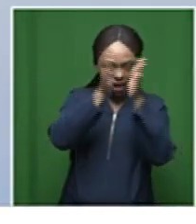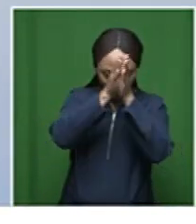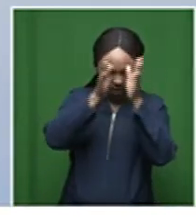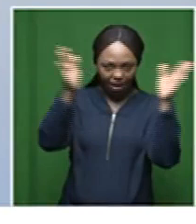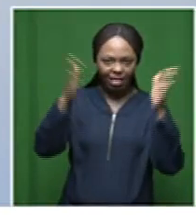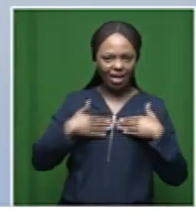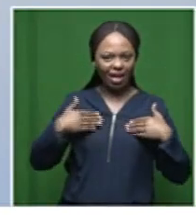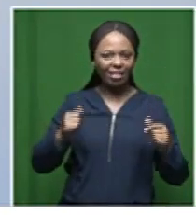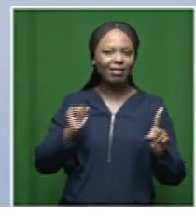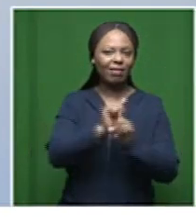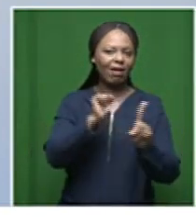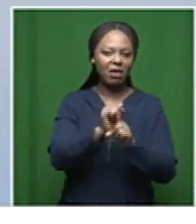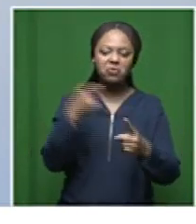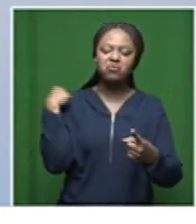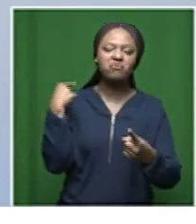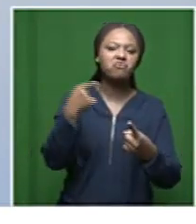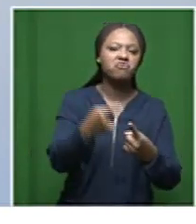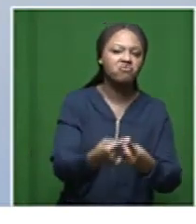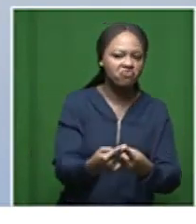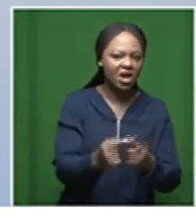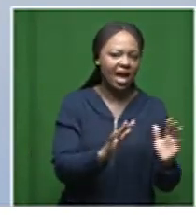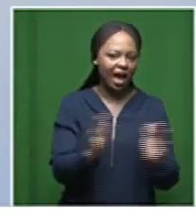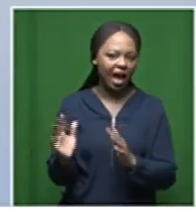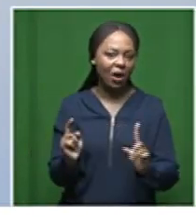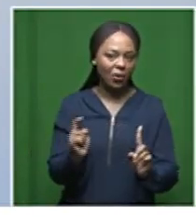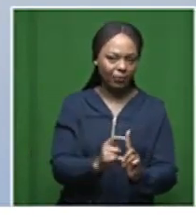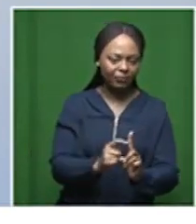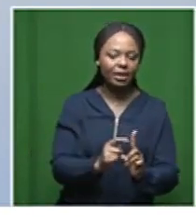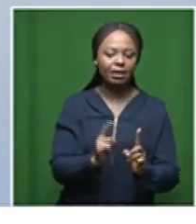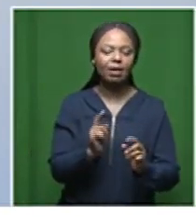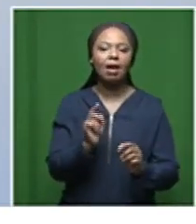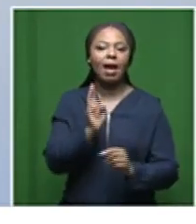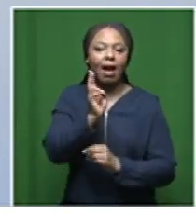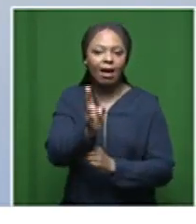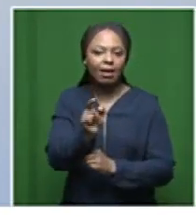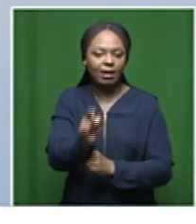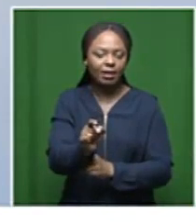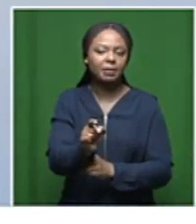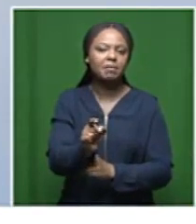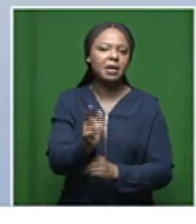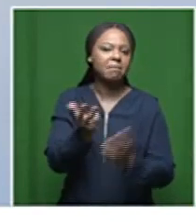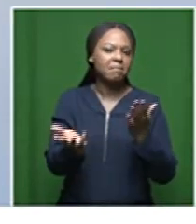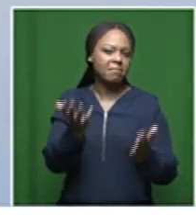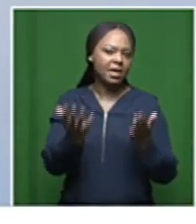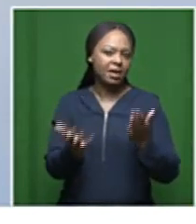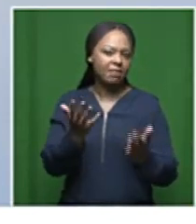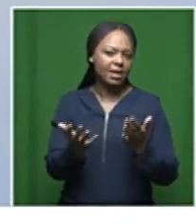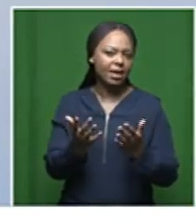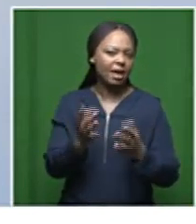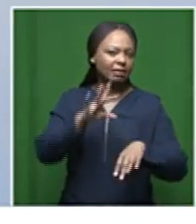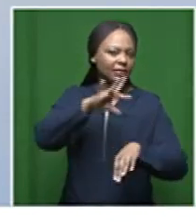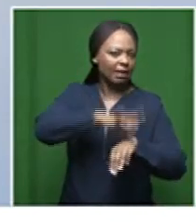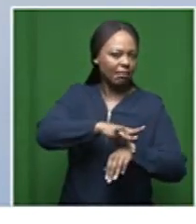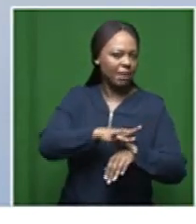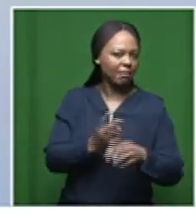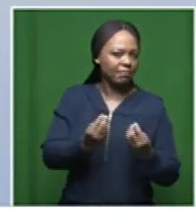healthy state of being. Also questions related to whether they might have any underlying medical